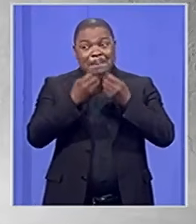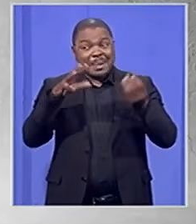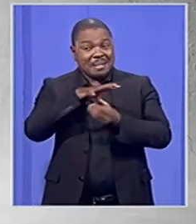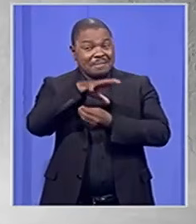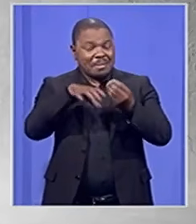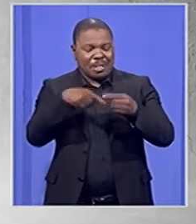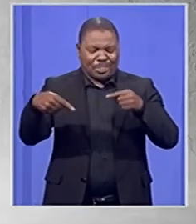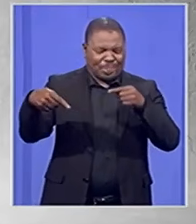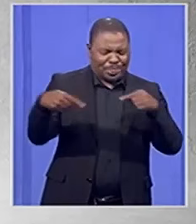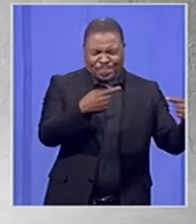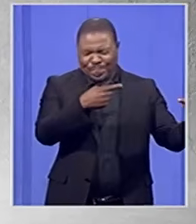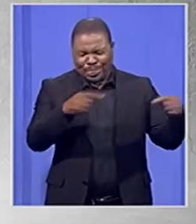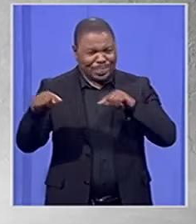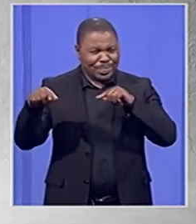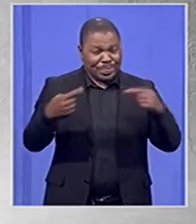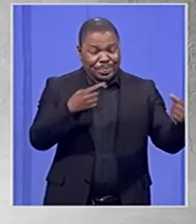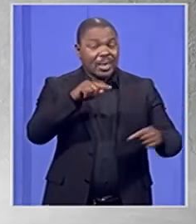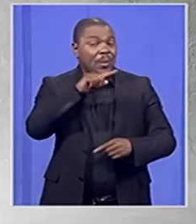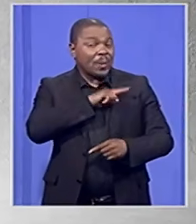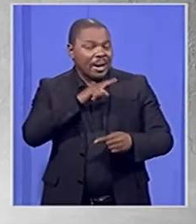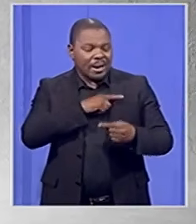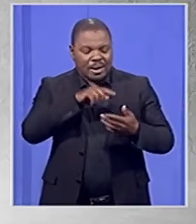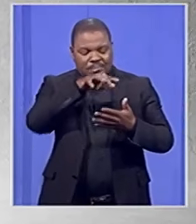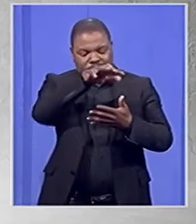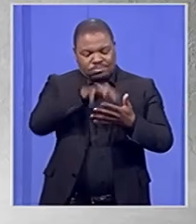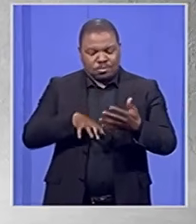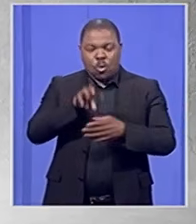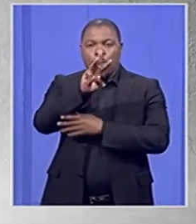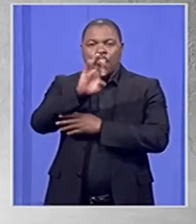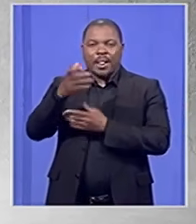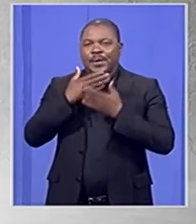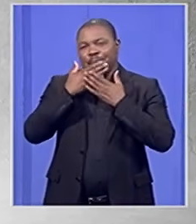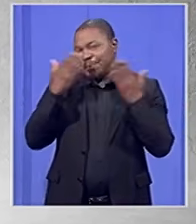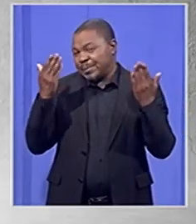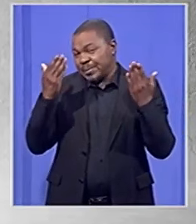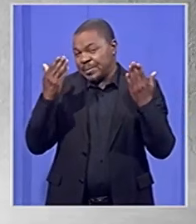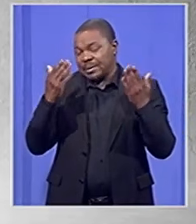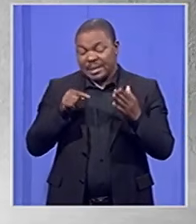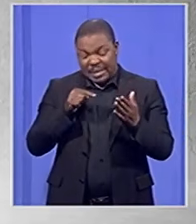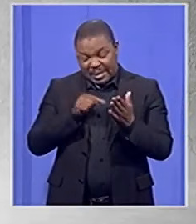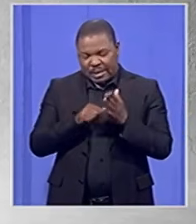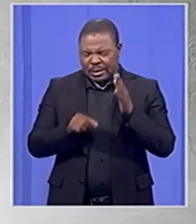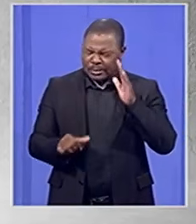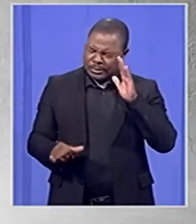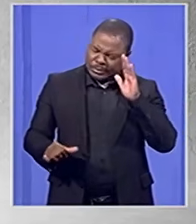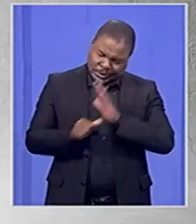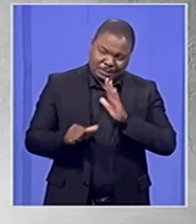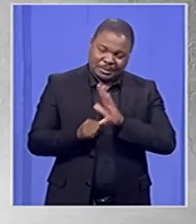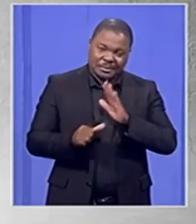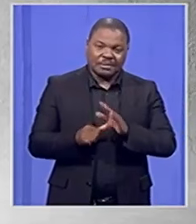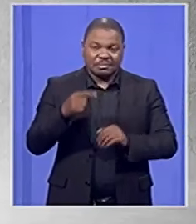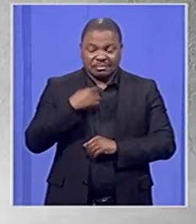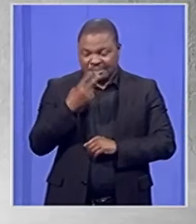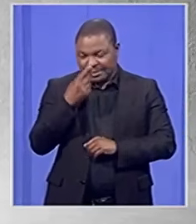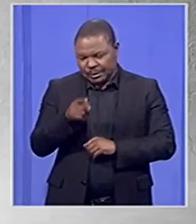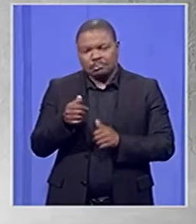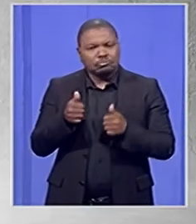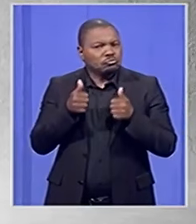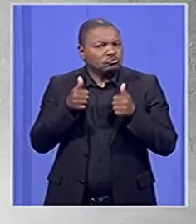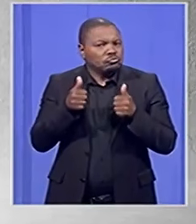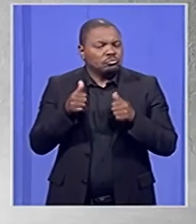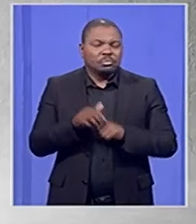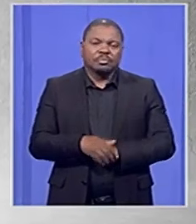ka lebaka la hore ba se ba ira tokomane ya kabotlalo ya lefu. Yona e botlhokwa kudu malapeng re bona le tabe botse o ba